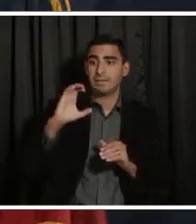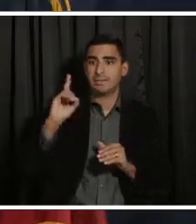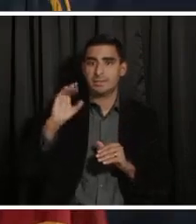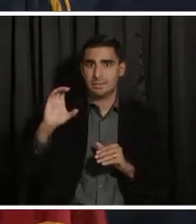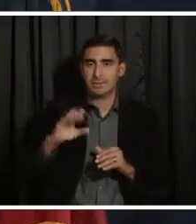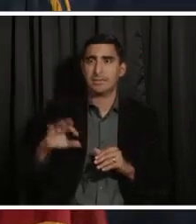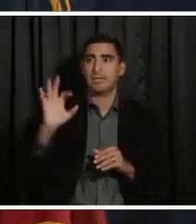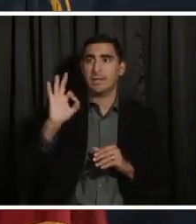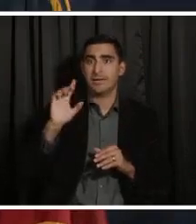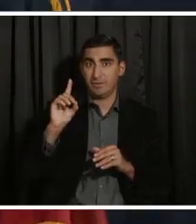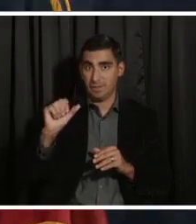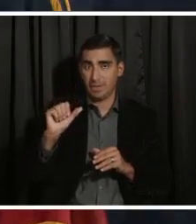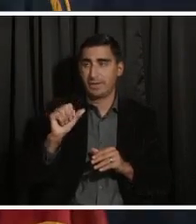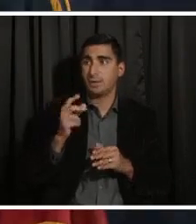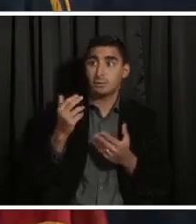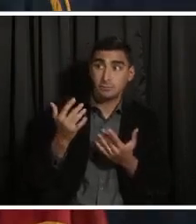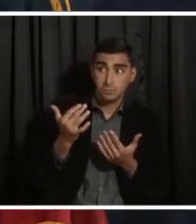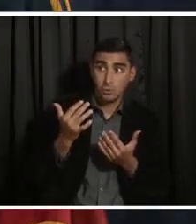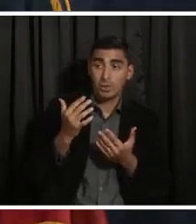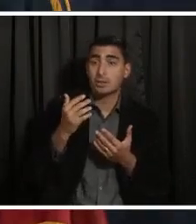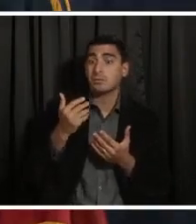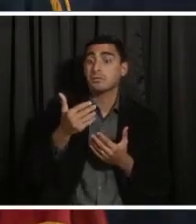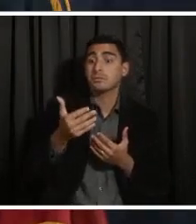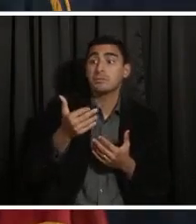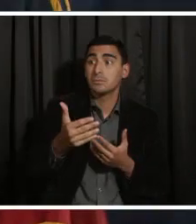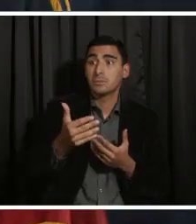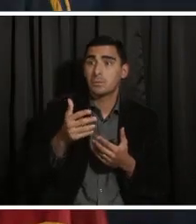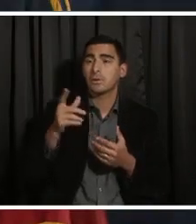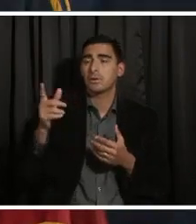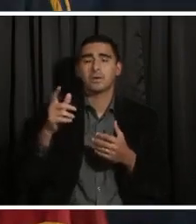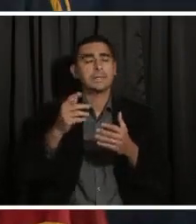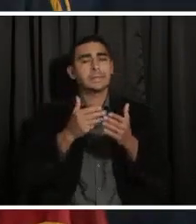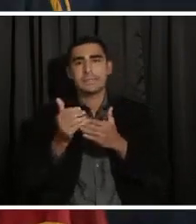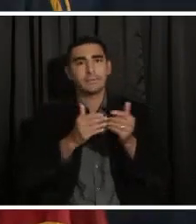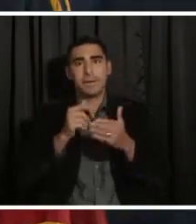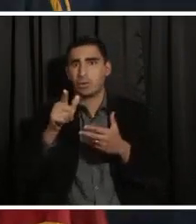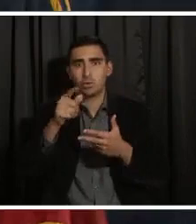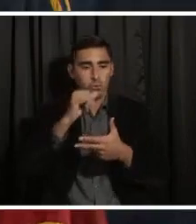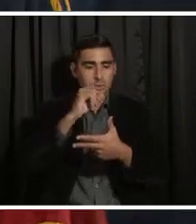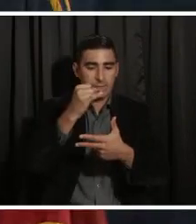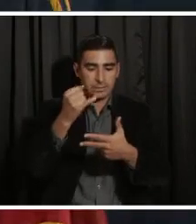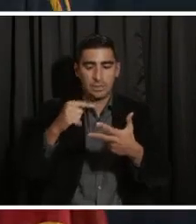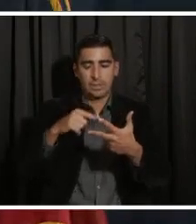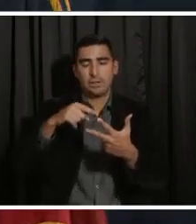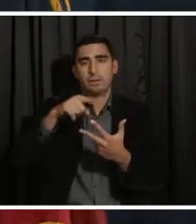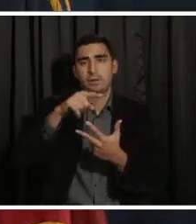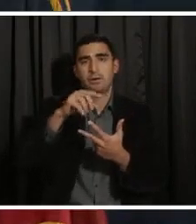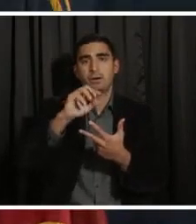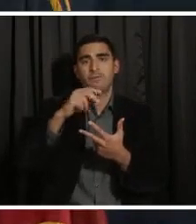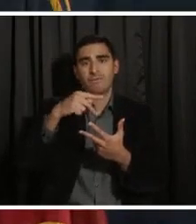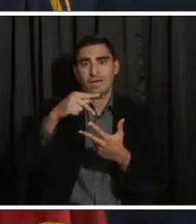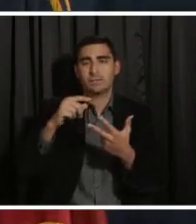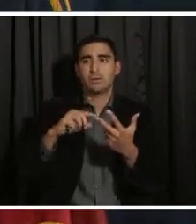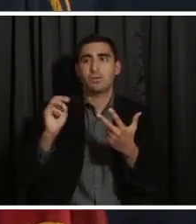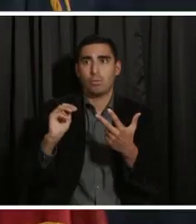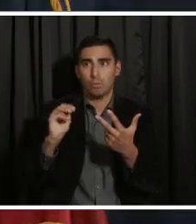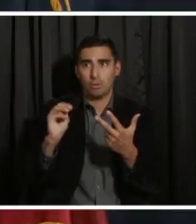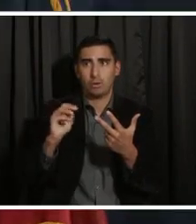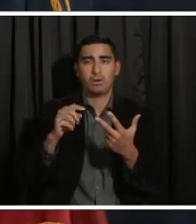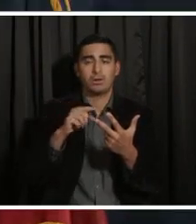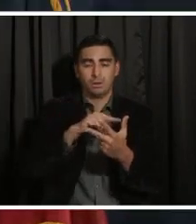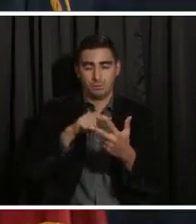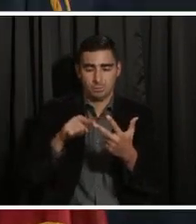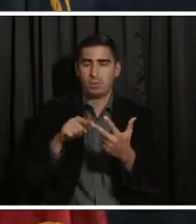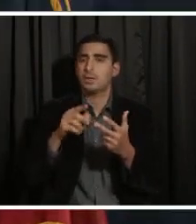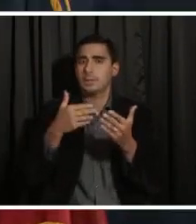will allow for the booster regardless of which vaccine you got. And we hope also allows for mix and match, which